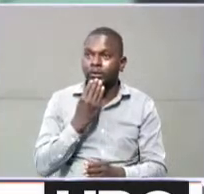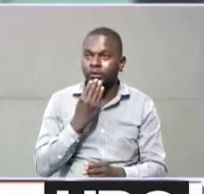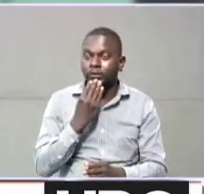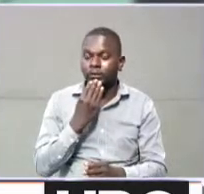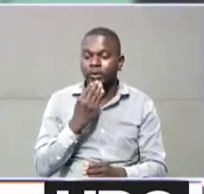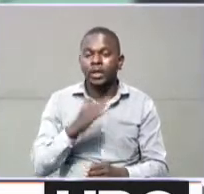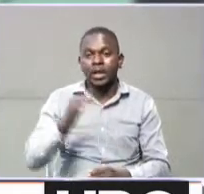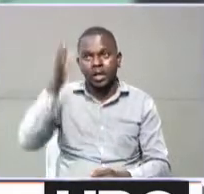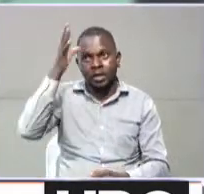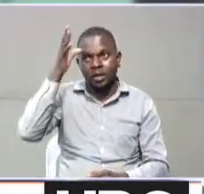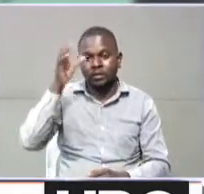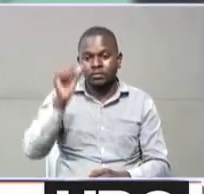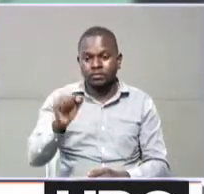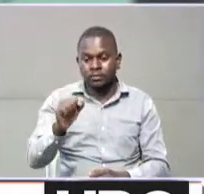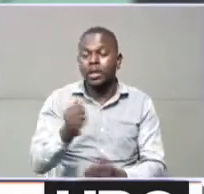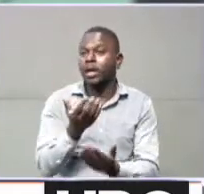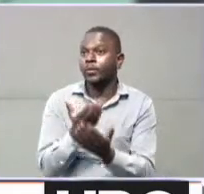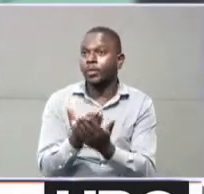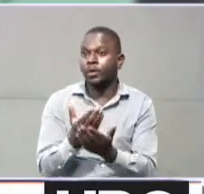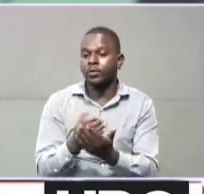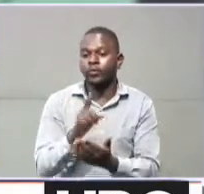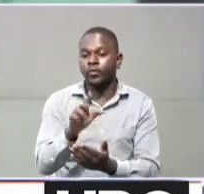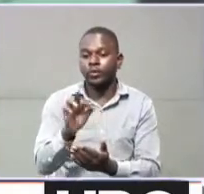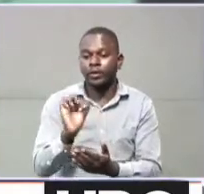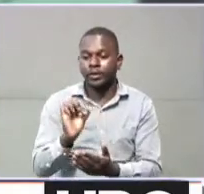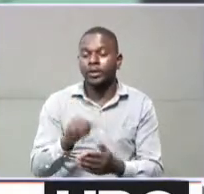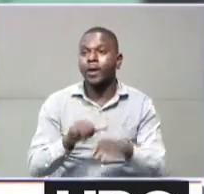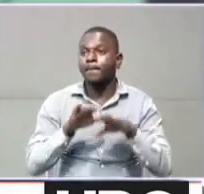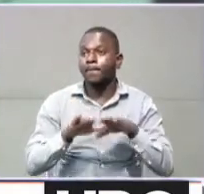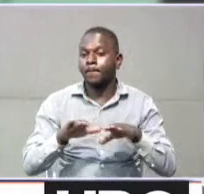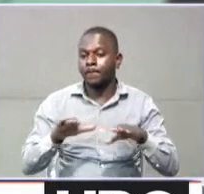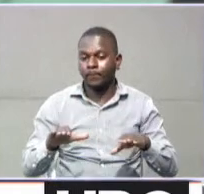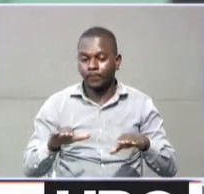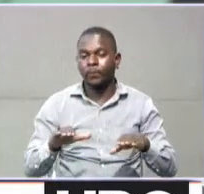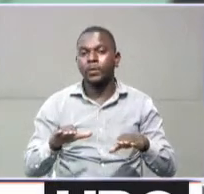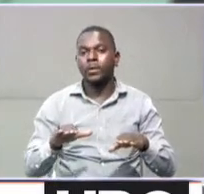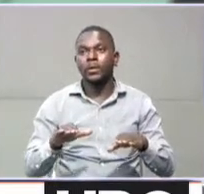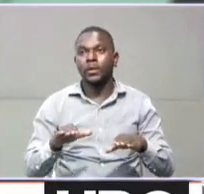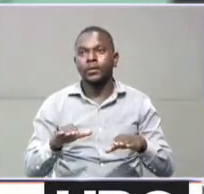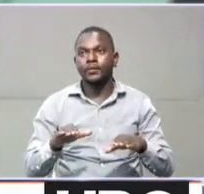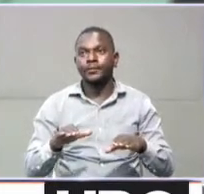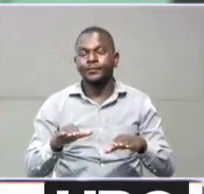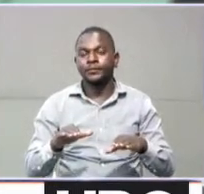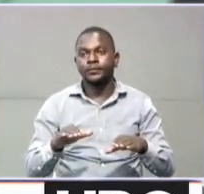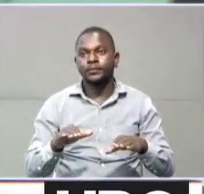a concept proposal for 18 markets has been